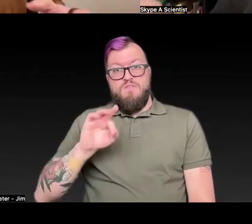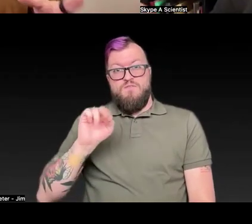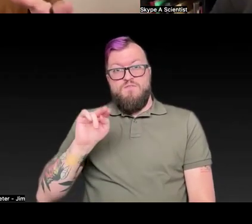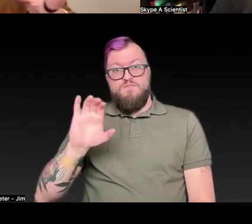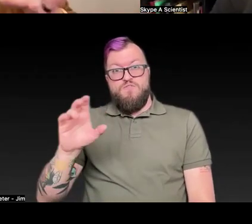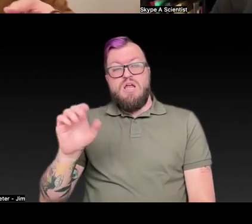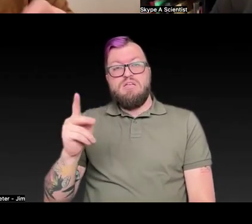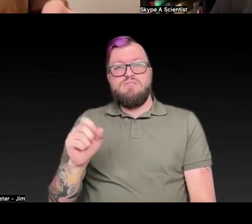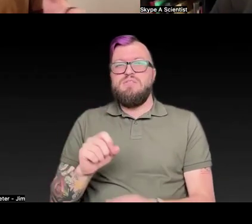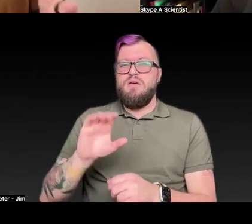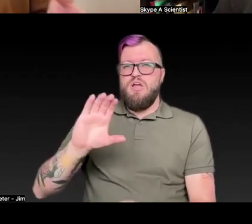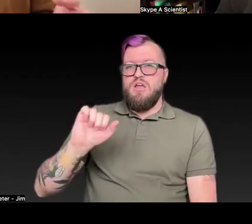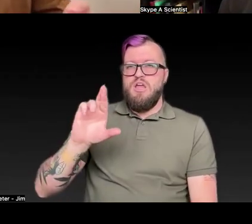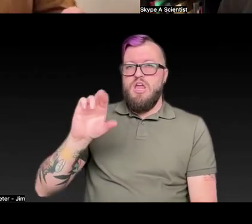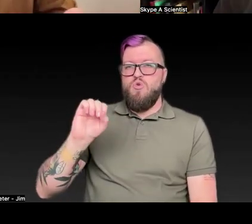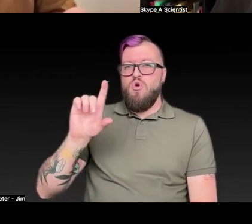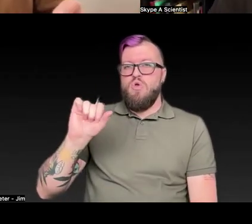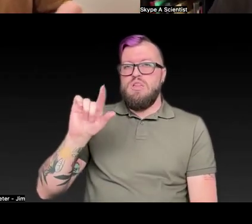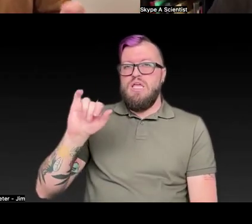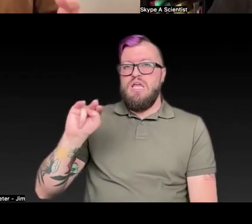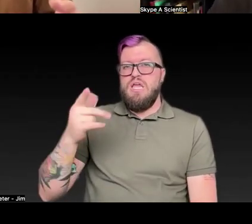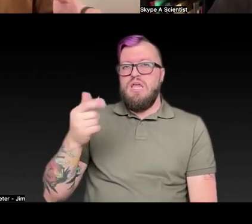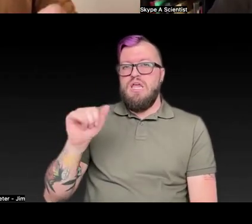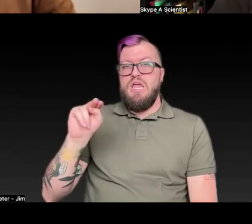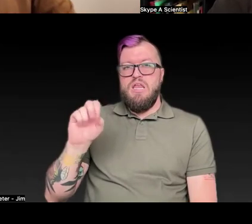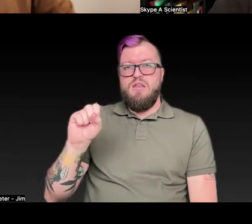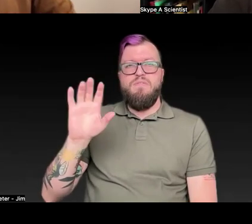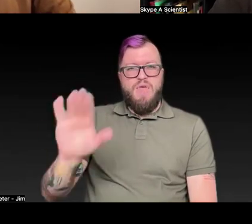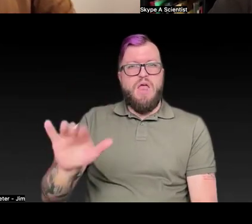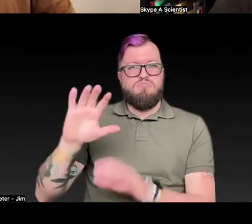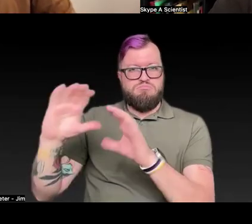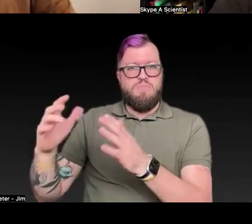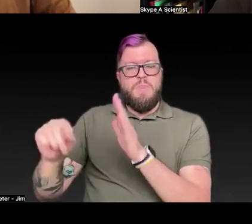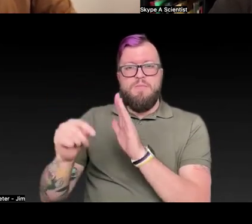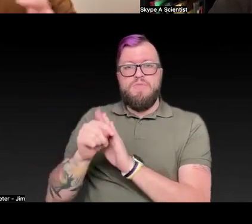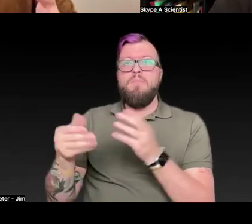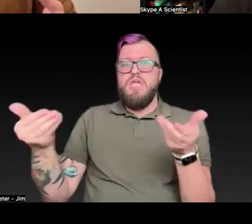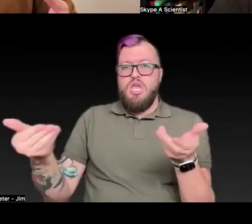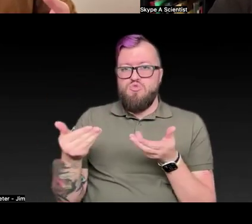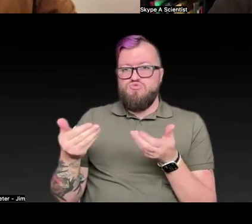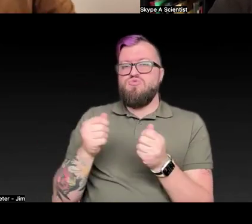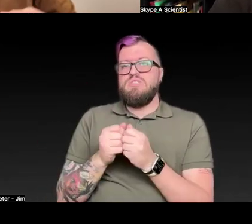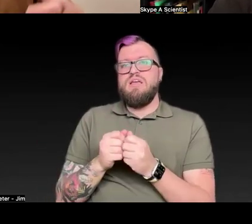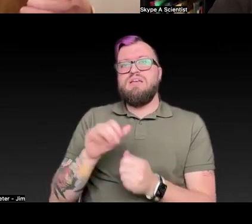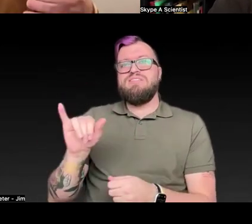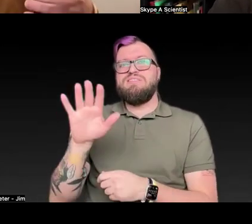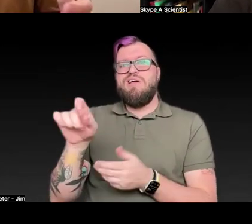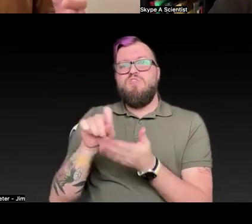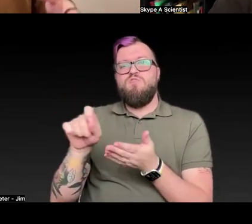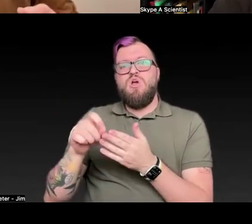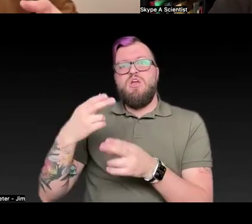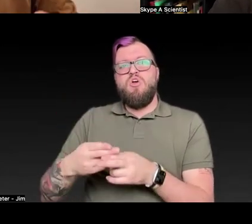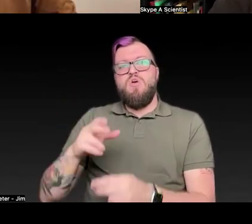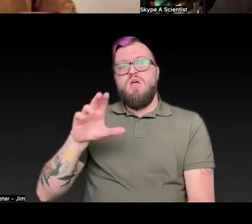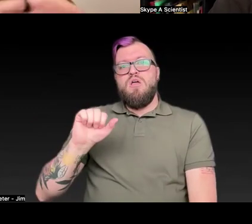the Carolingian, sort of named after him, Carolingian dynasty. And he introduces a style of handwriting which is called